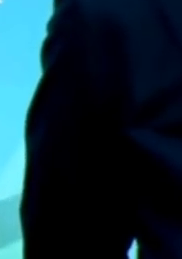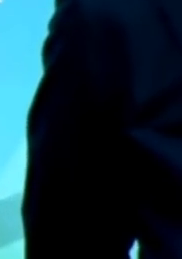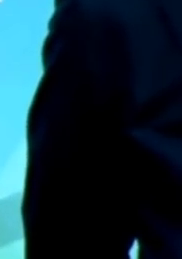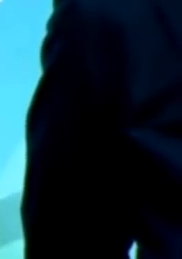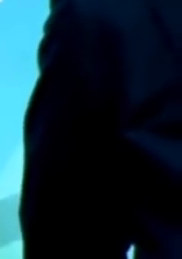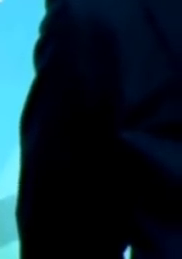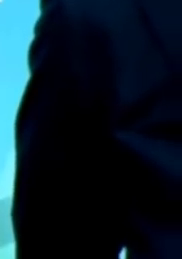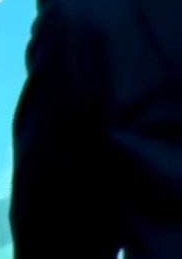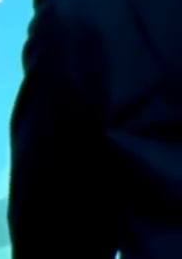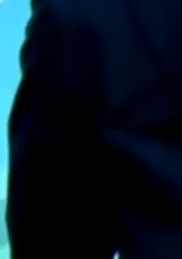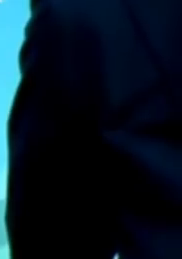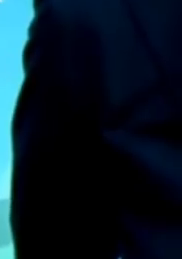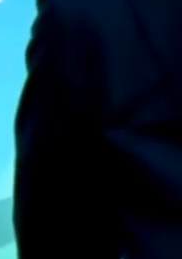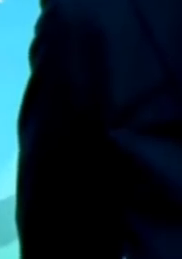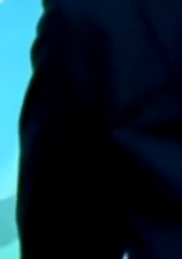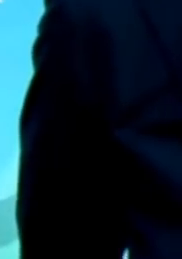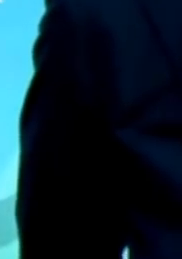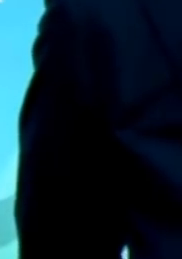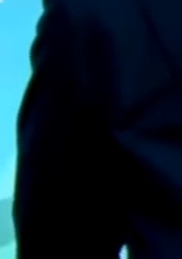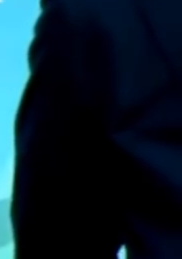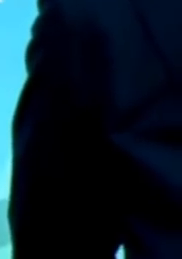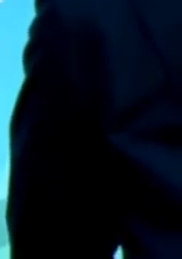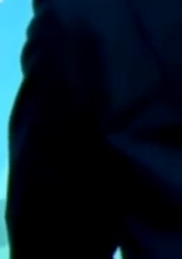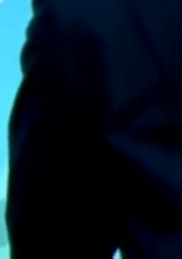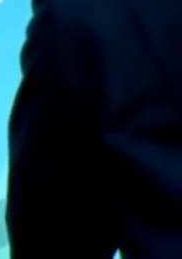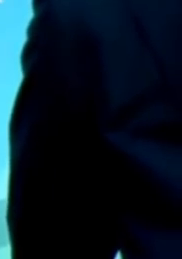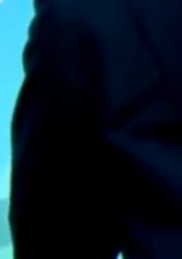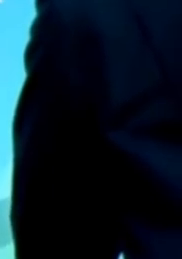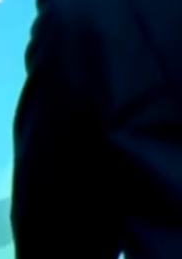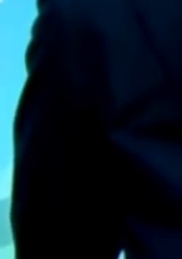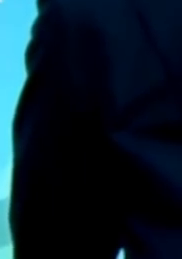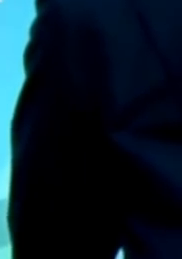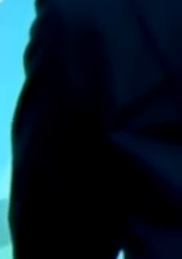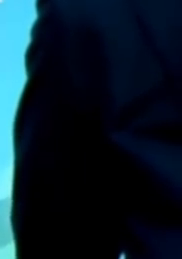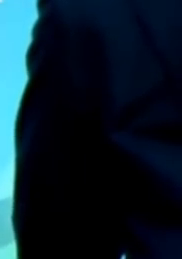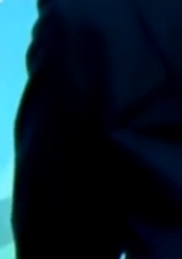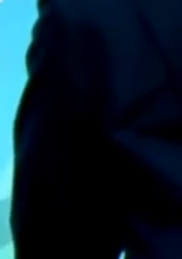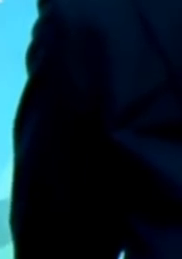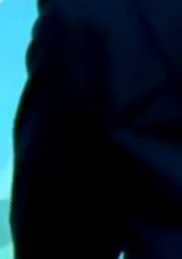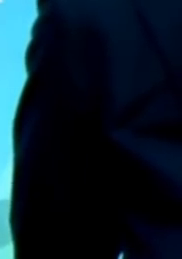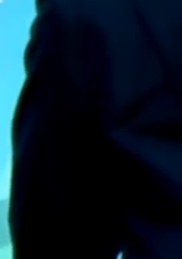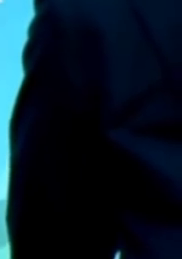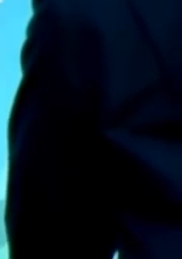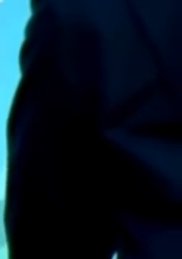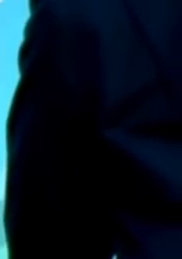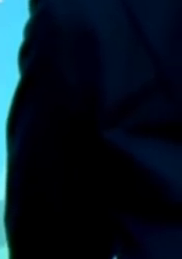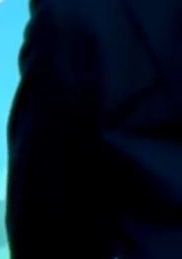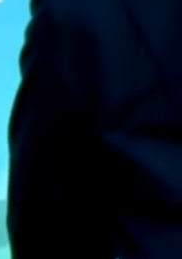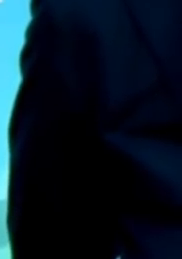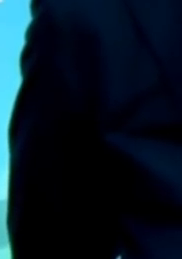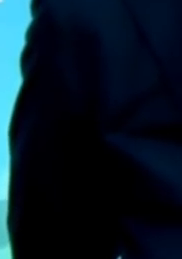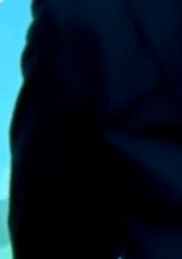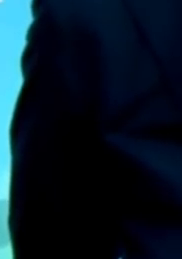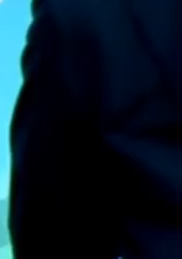from the COVID-19 pandemic. And we're particularly delighted that we, as beneficiary